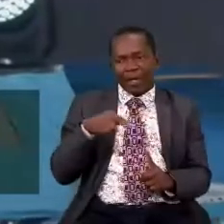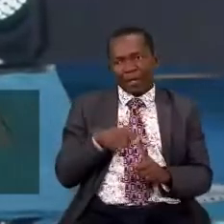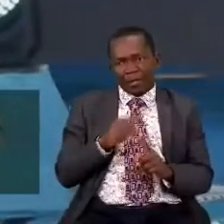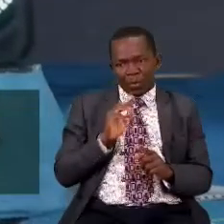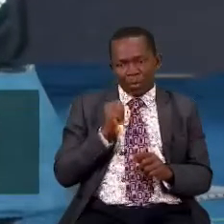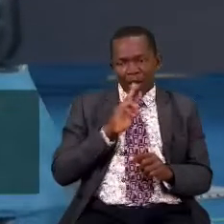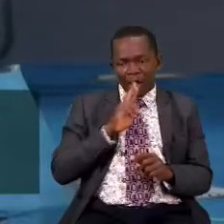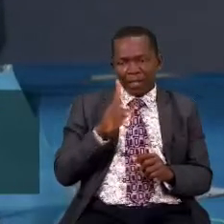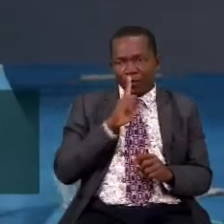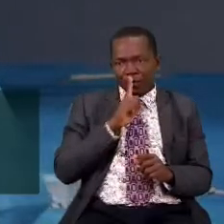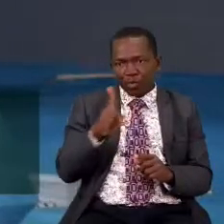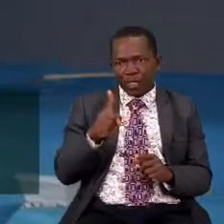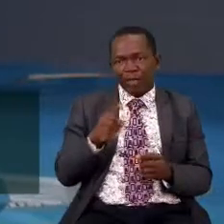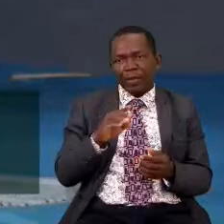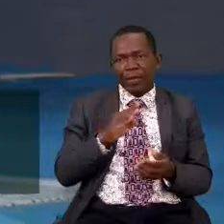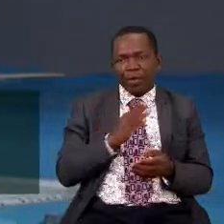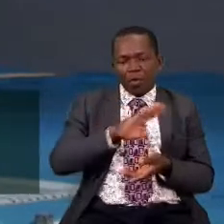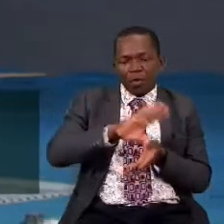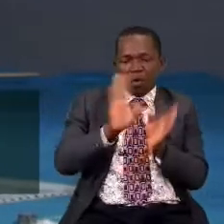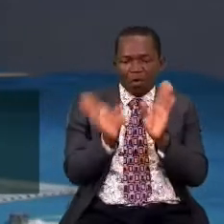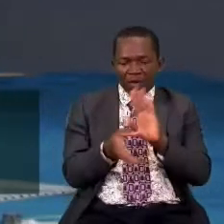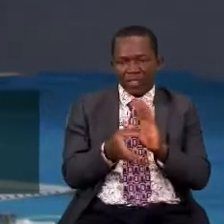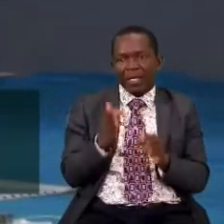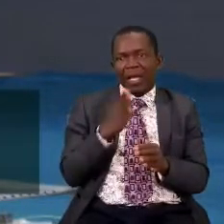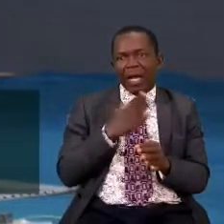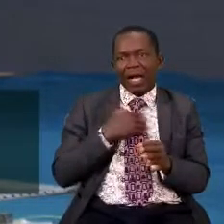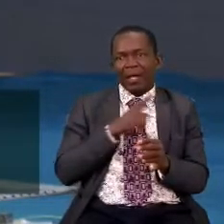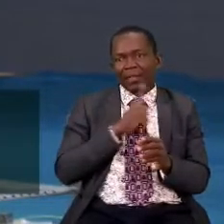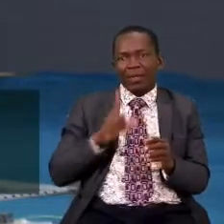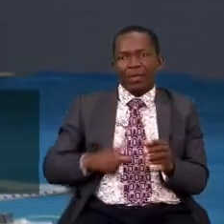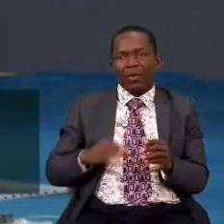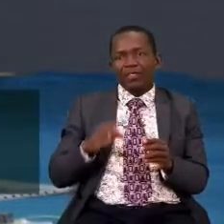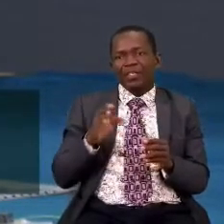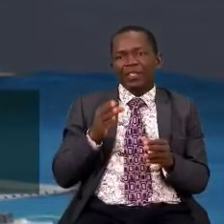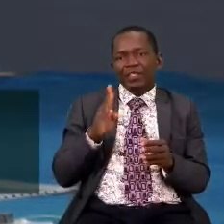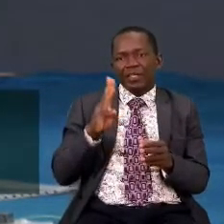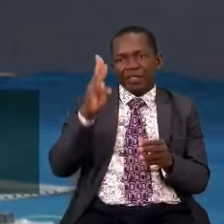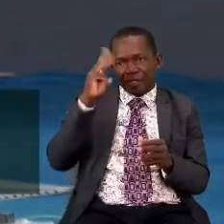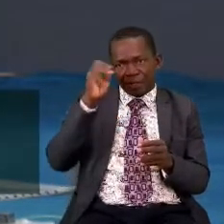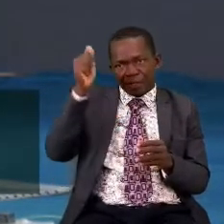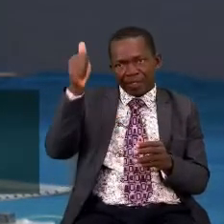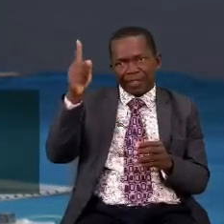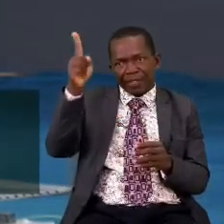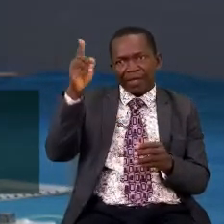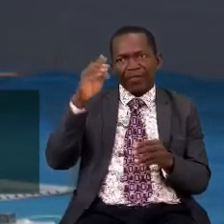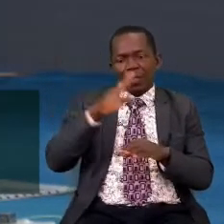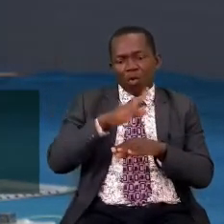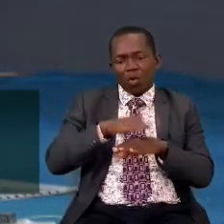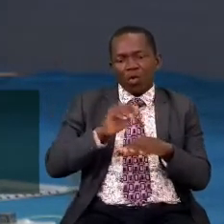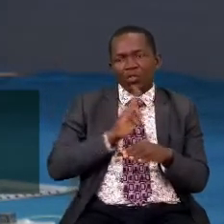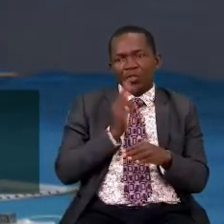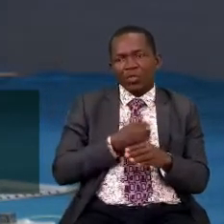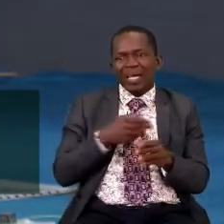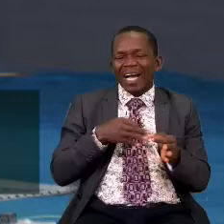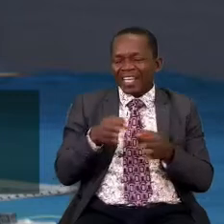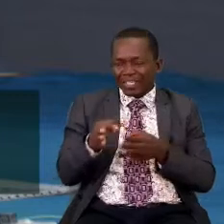he wants us to be and what he wants us to be. And all those apostles were there already,